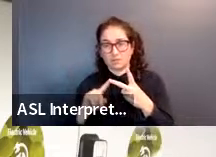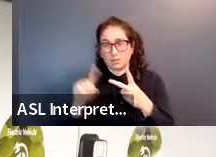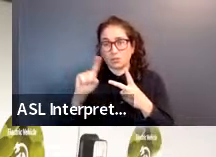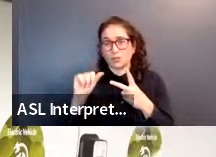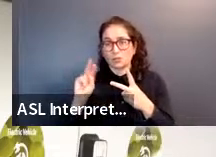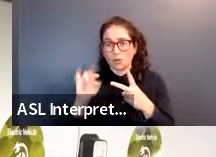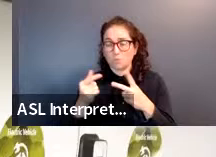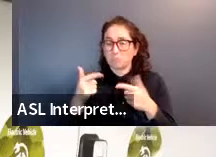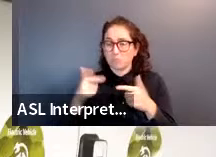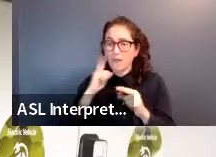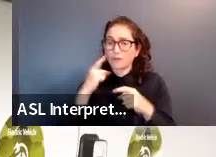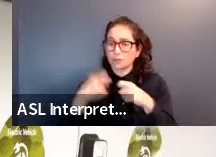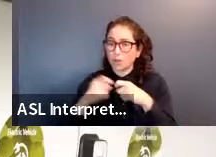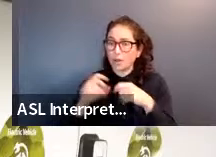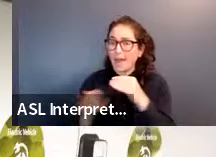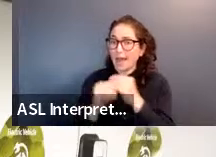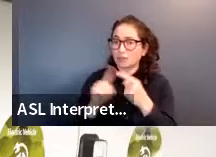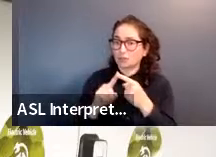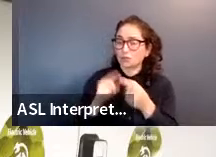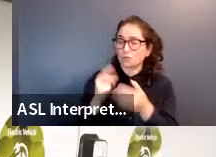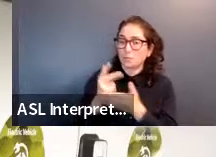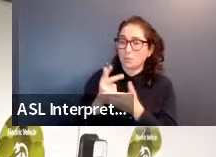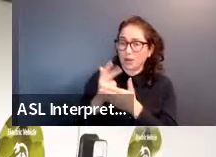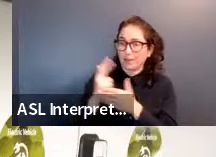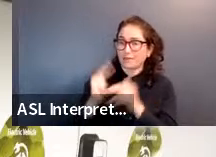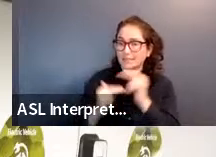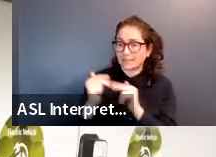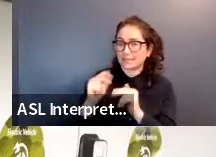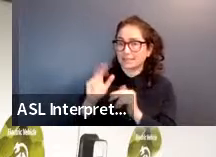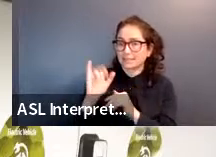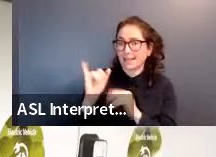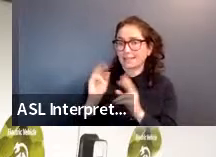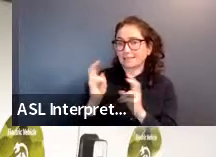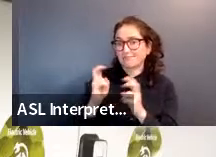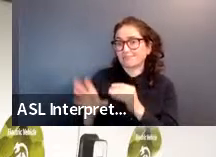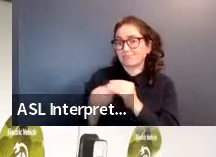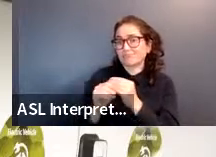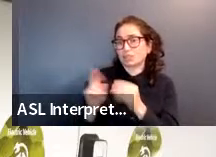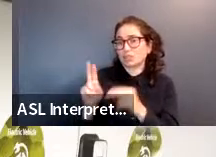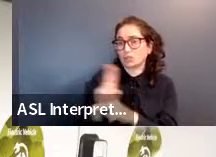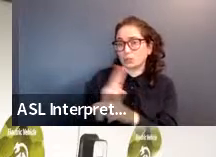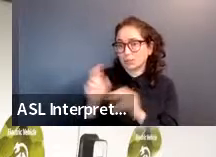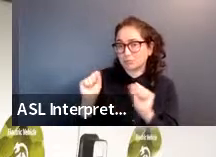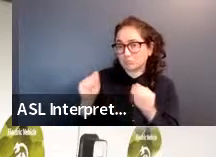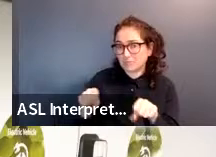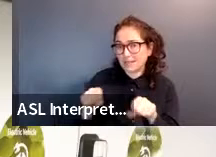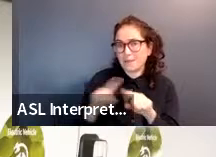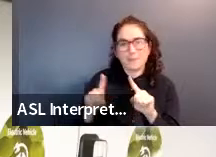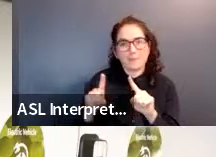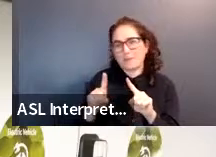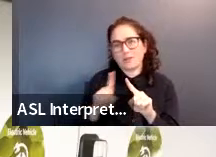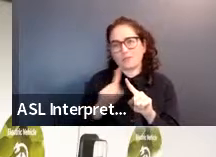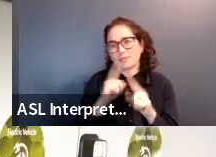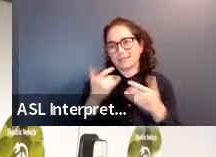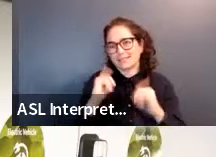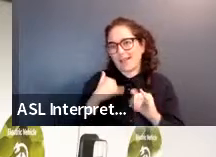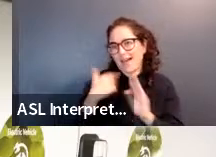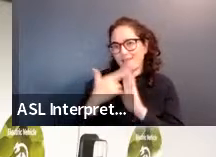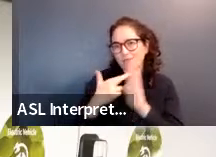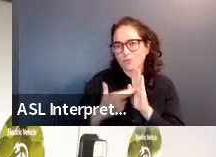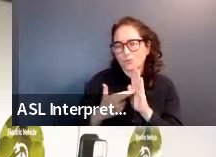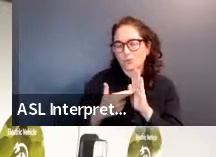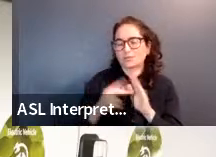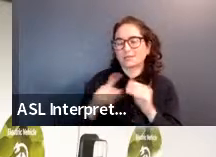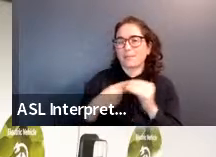allow charging to be added to existing parking facilities as an accessory use. However, this doesn't override the rules around how that parking